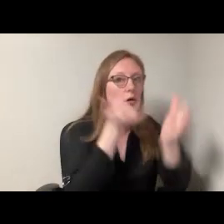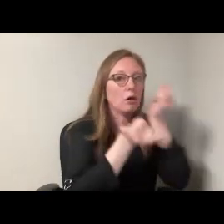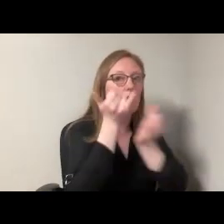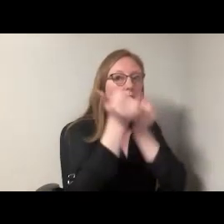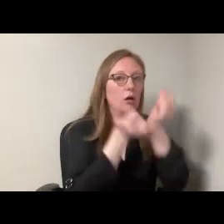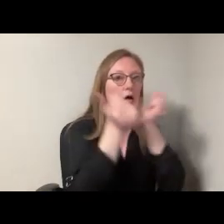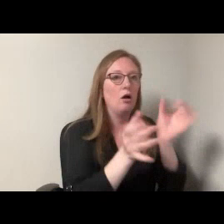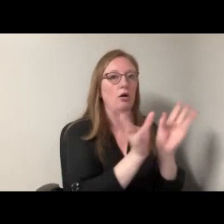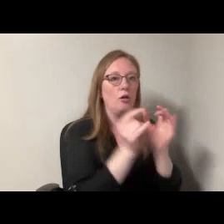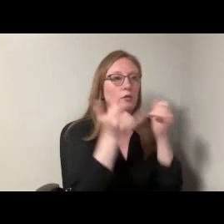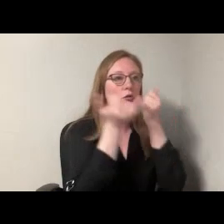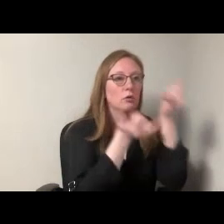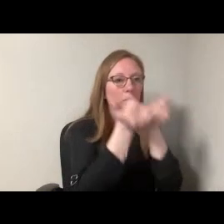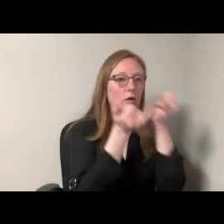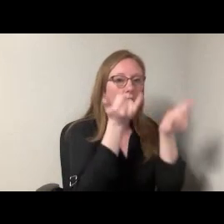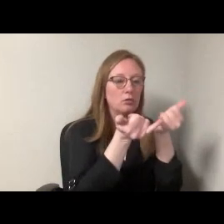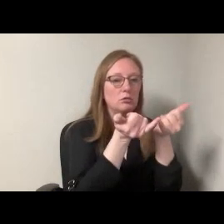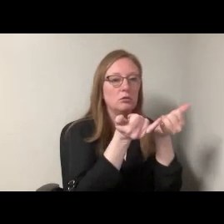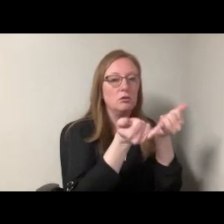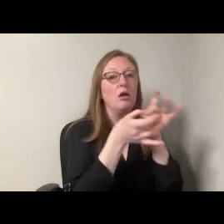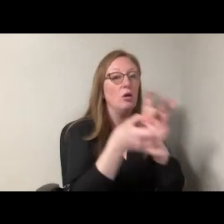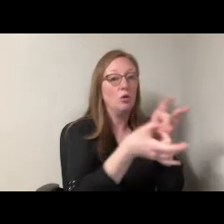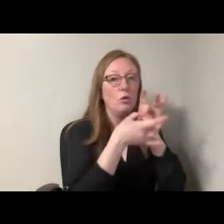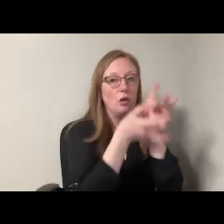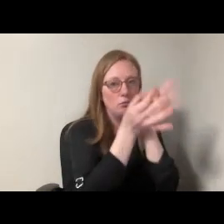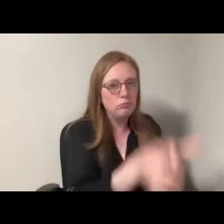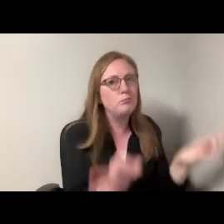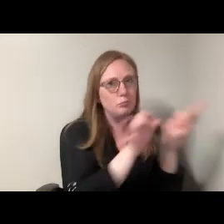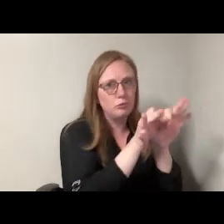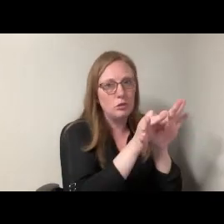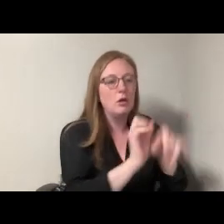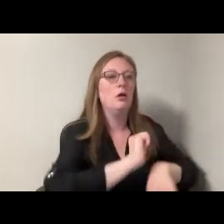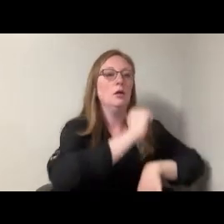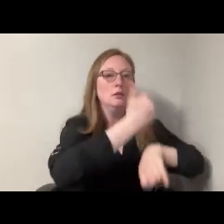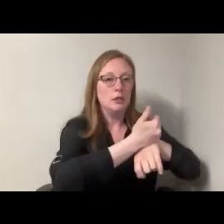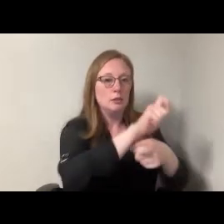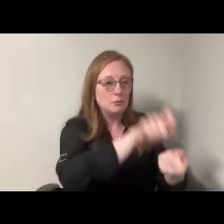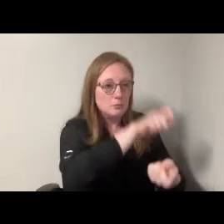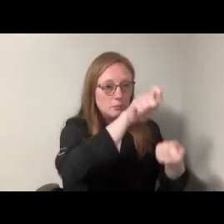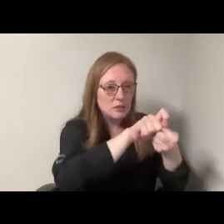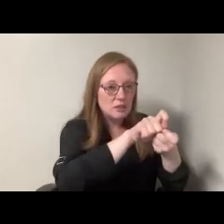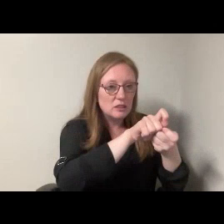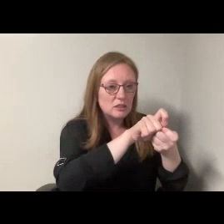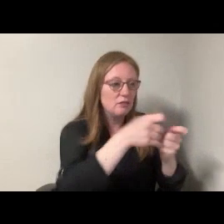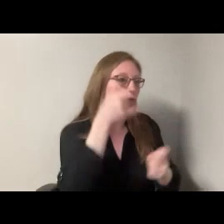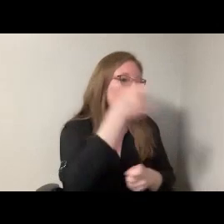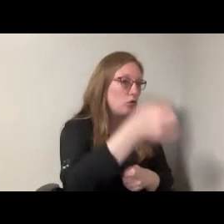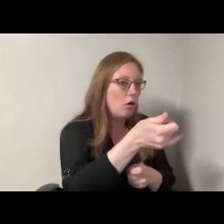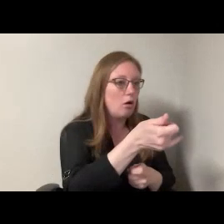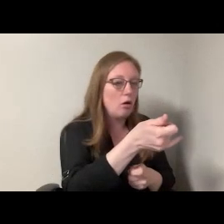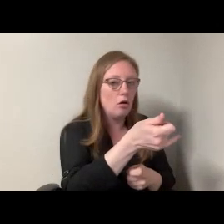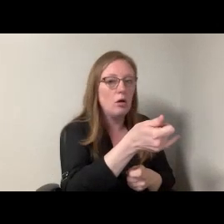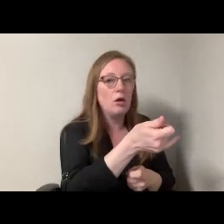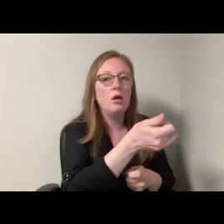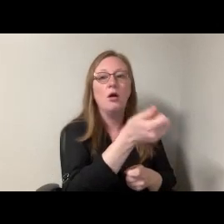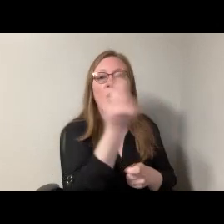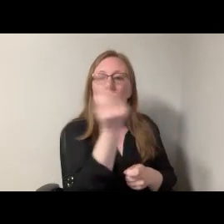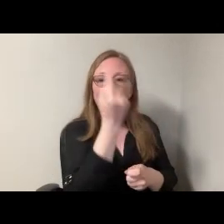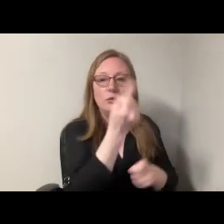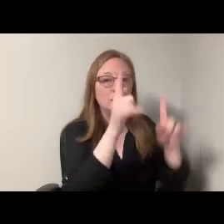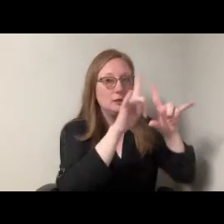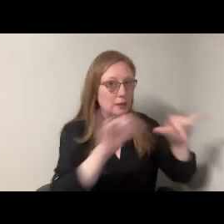your coordinating is really important, you set up a specific conference call and you hold it always at the same time